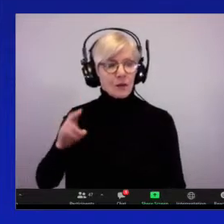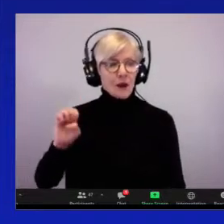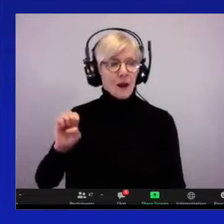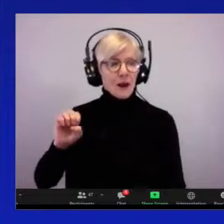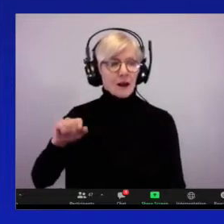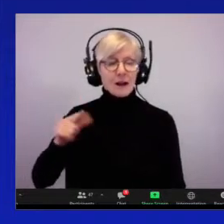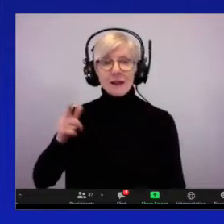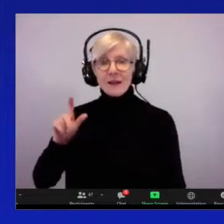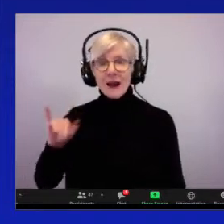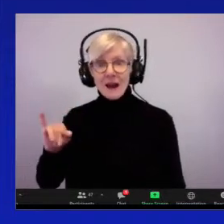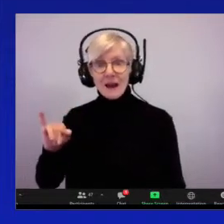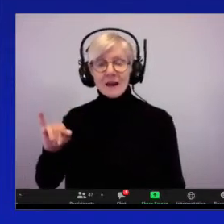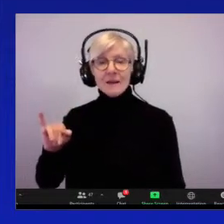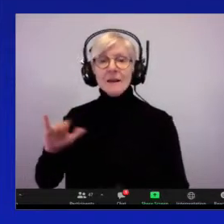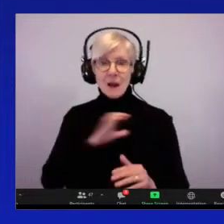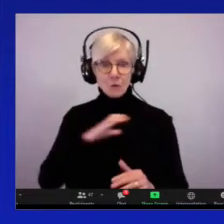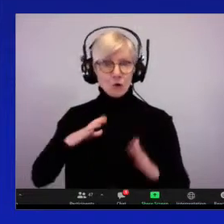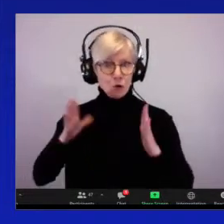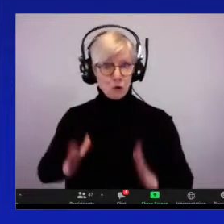santé d'Ottawa.